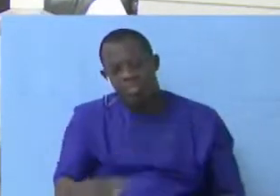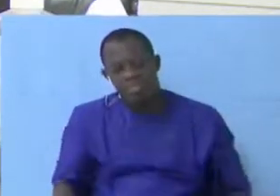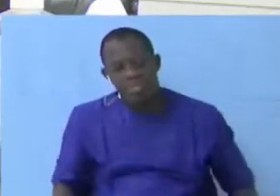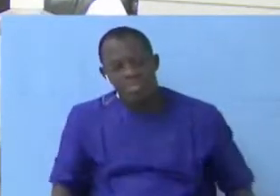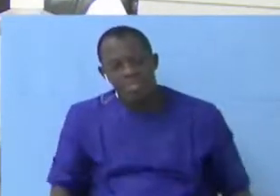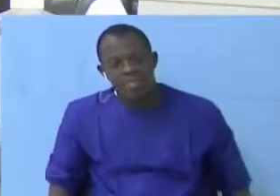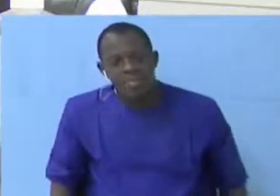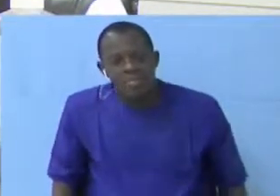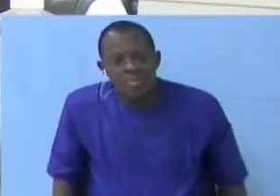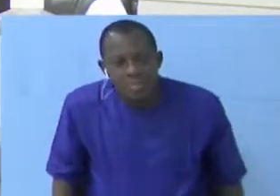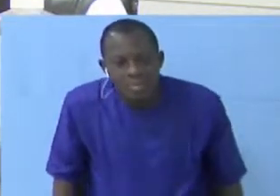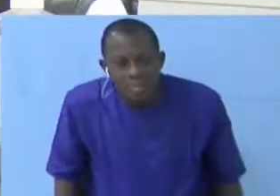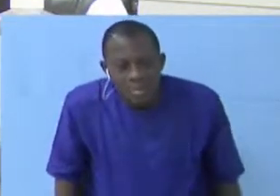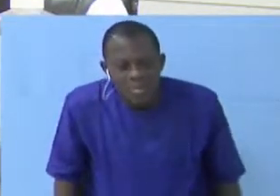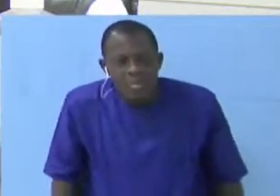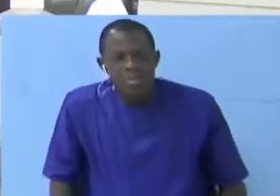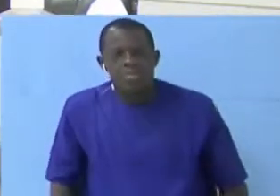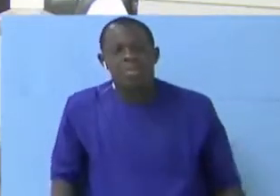Was that in accordance with law?